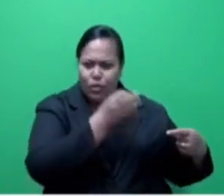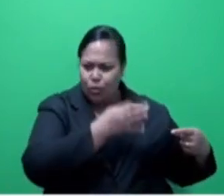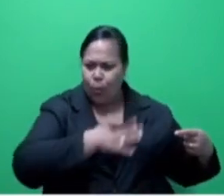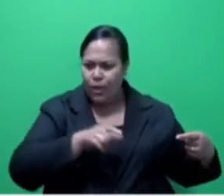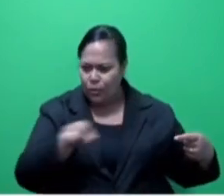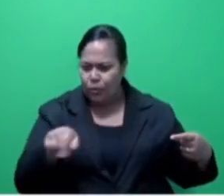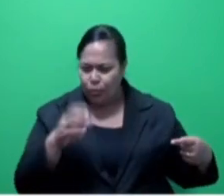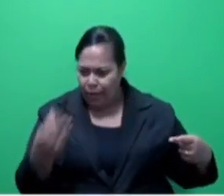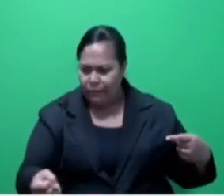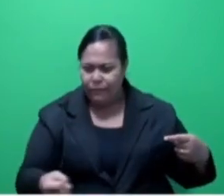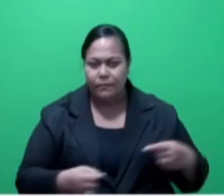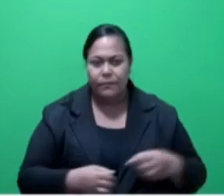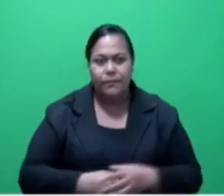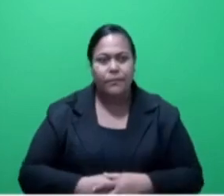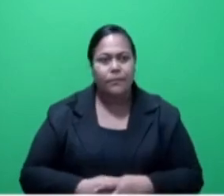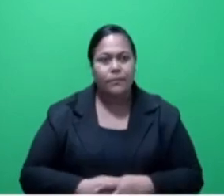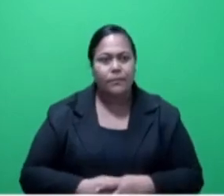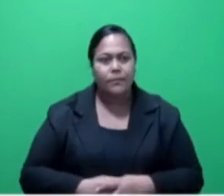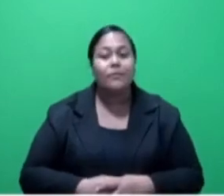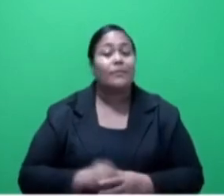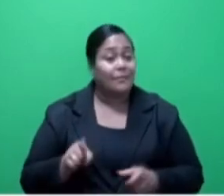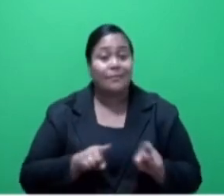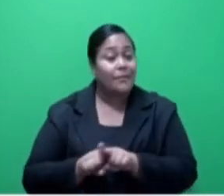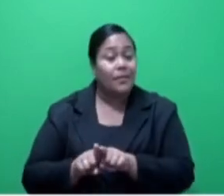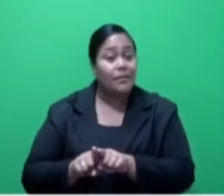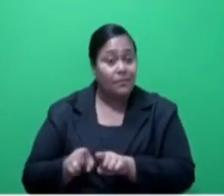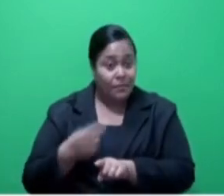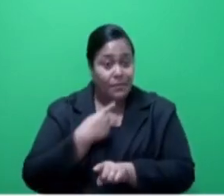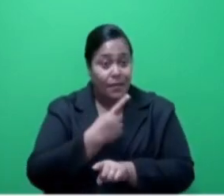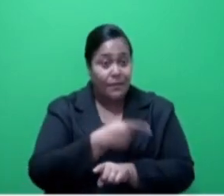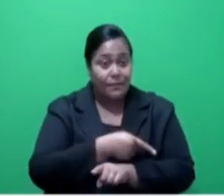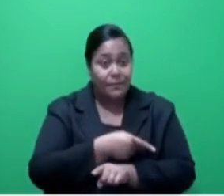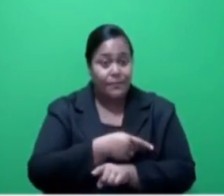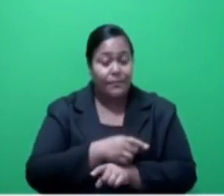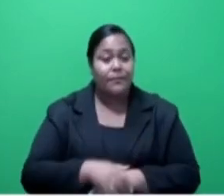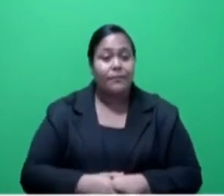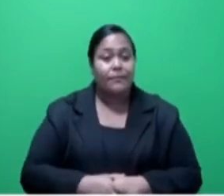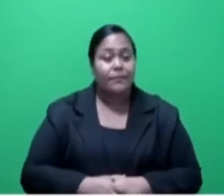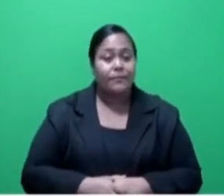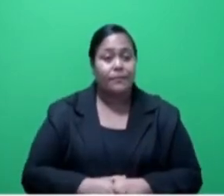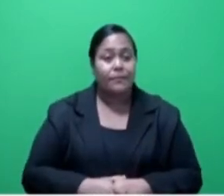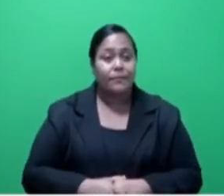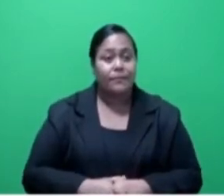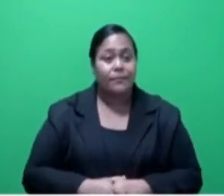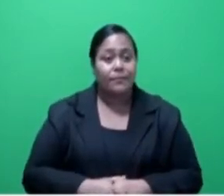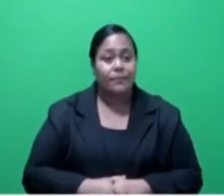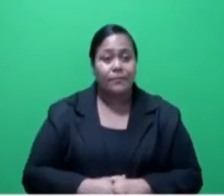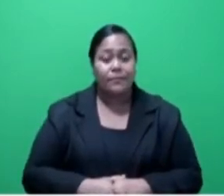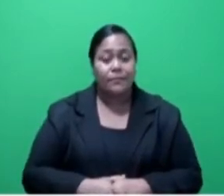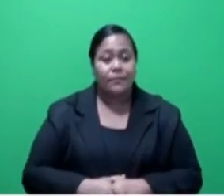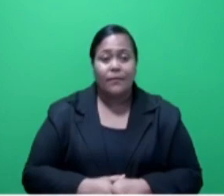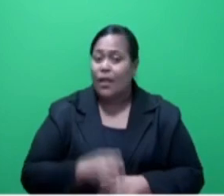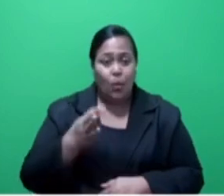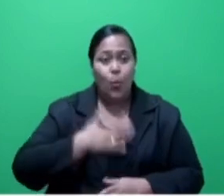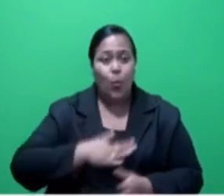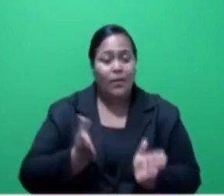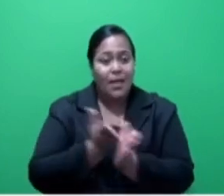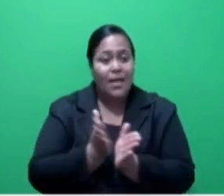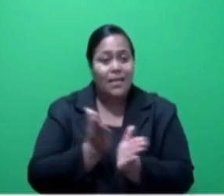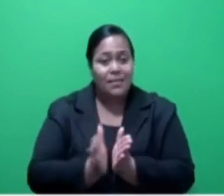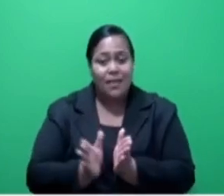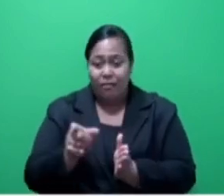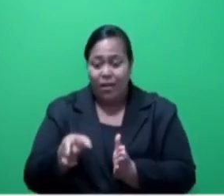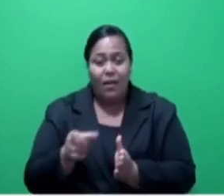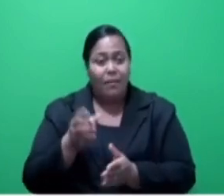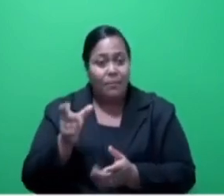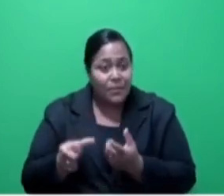that. That's what they're saying. It's precisely what they're saying. They don't want that cassava processor, the ginger